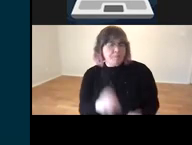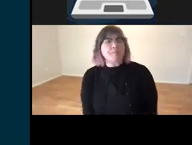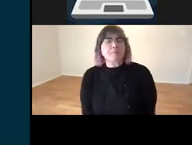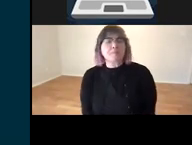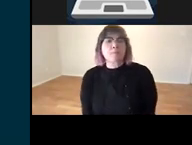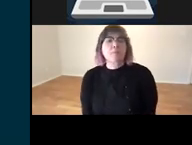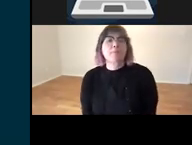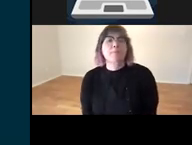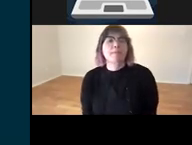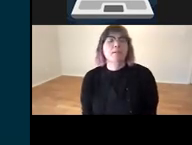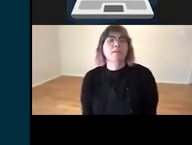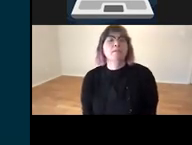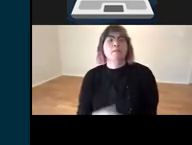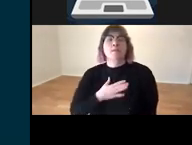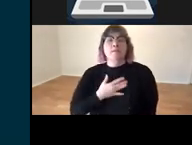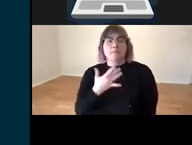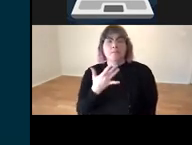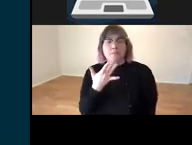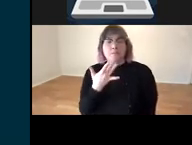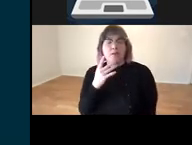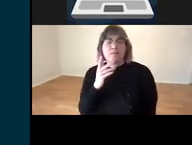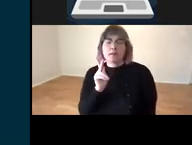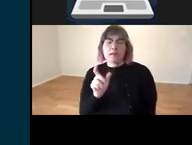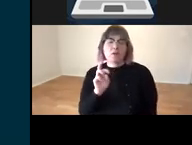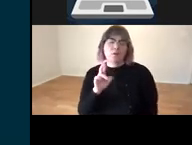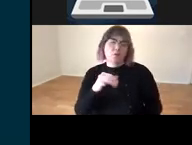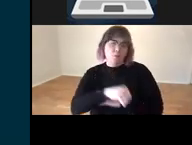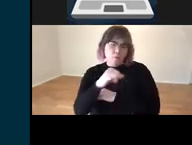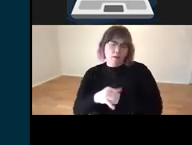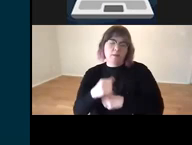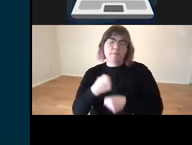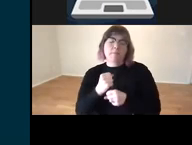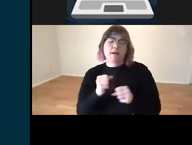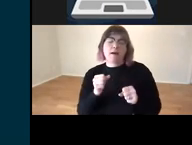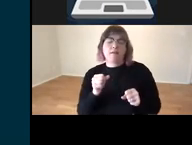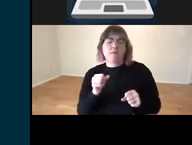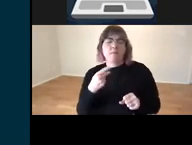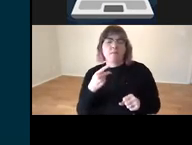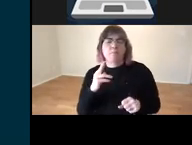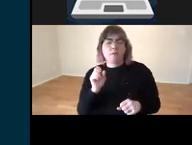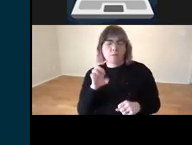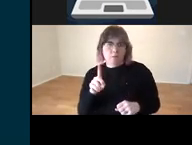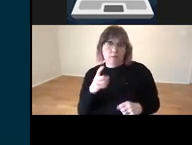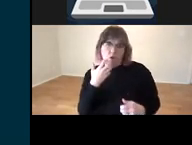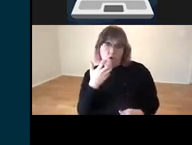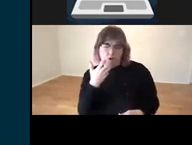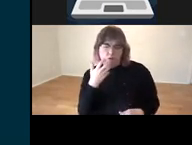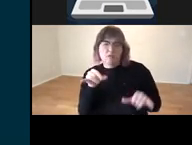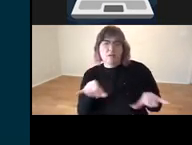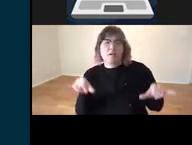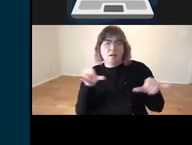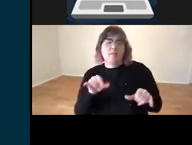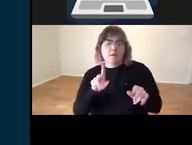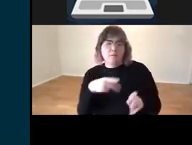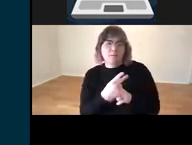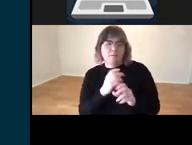All right, one of my favorites are killer whales. They produced pulsed calls, and these are one of the most common forms of communication or